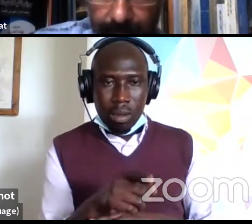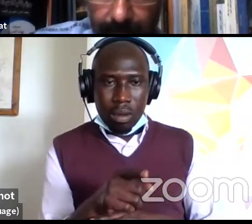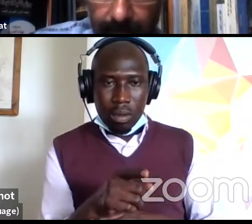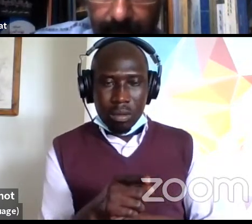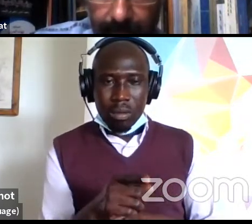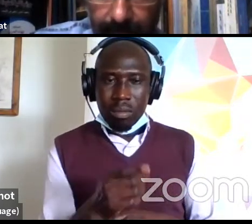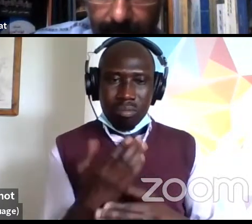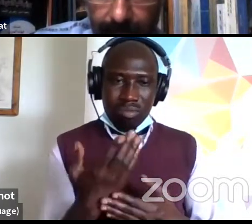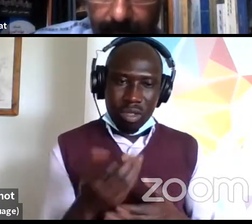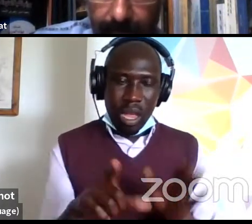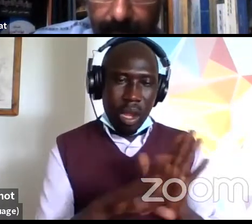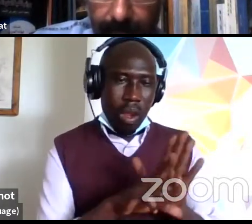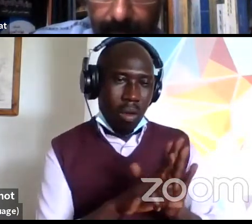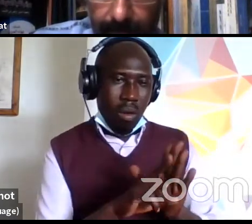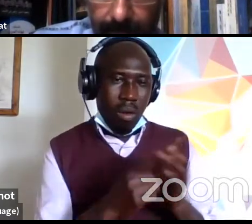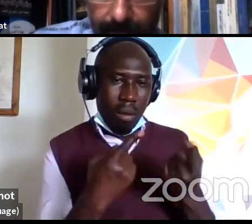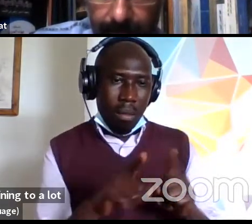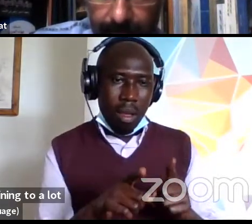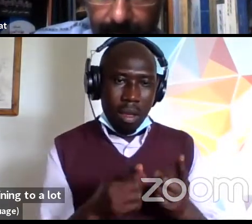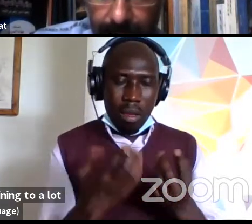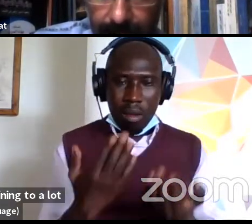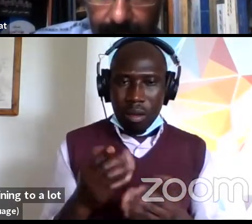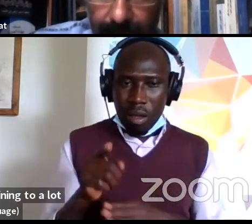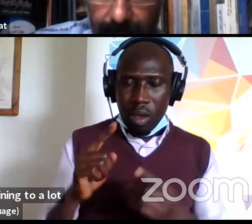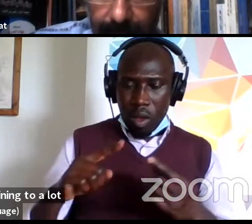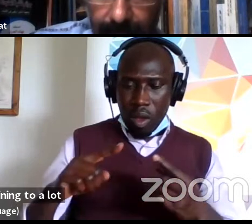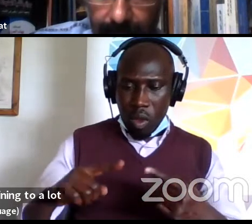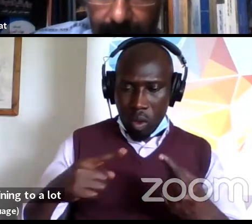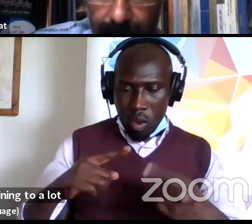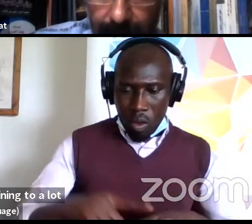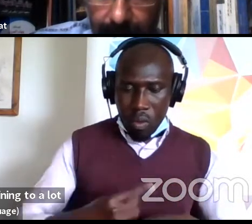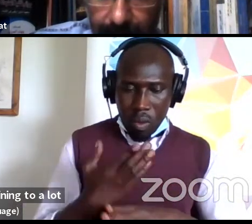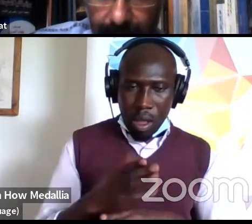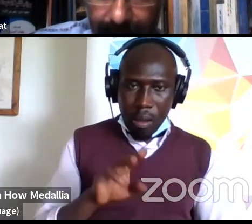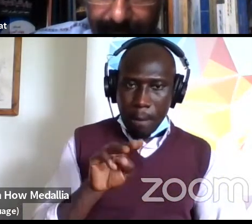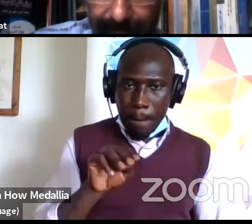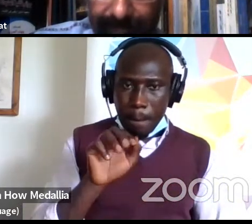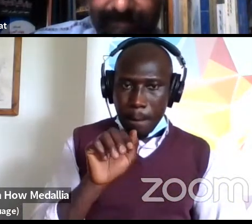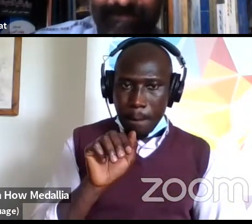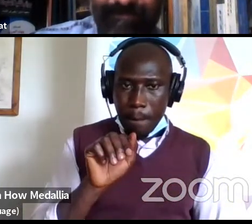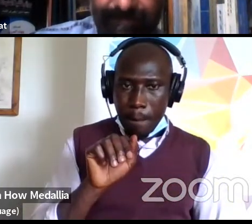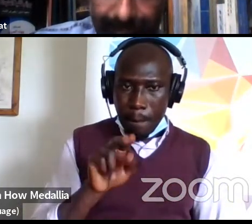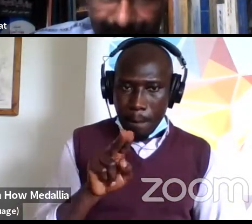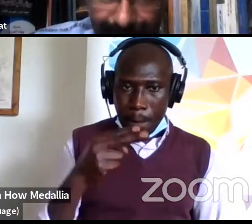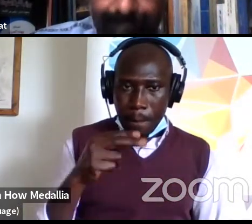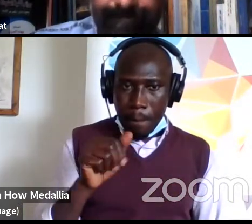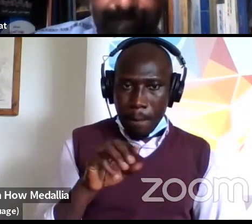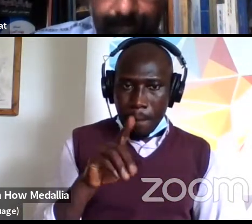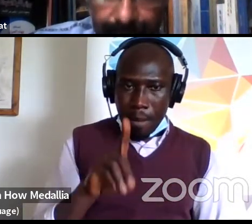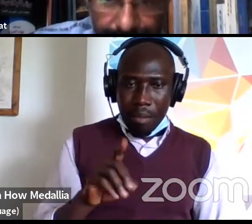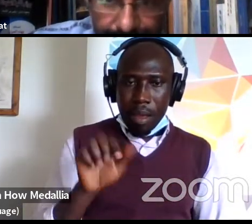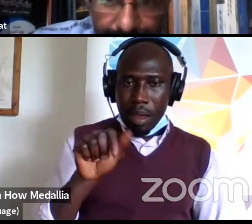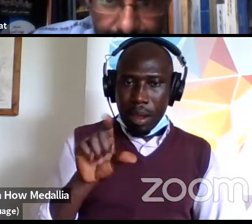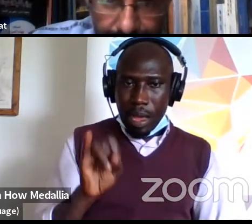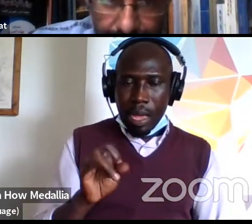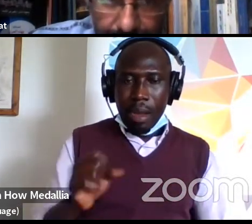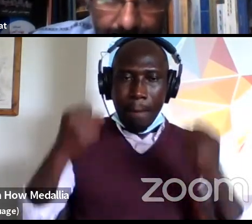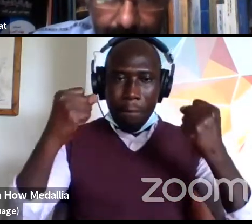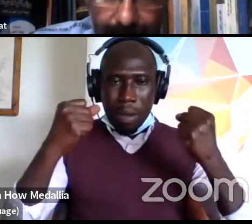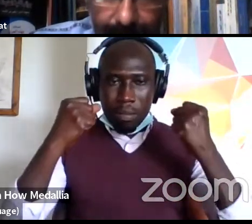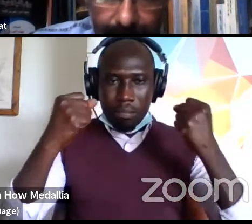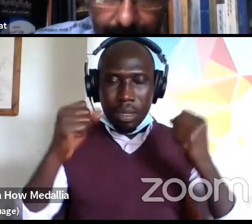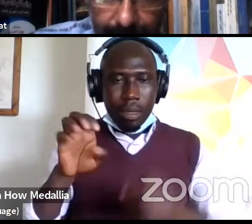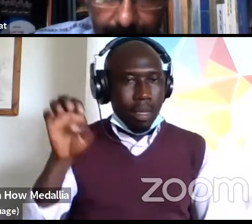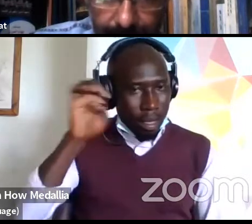in particular was when we had the Muhammad Ali protests a couple of years ago. The